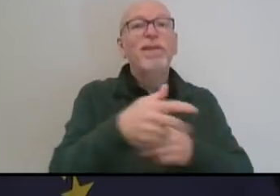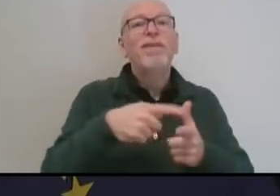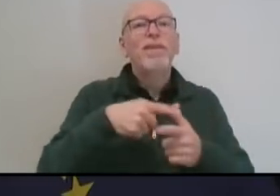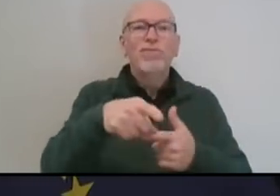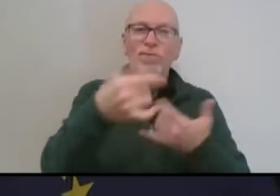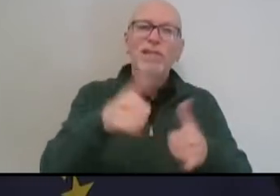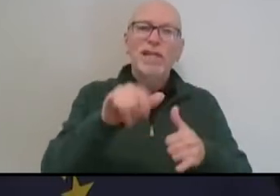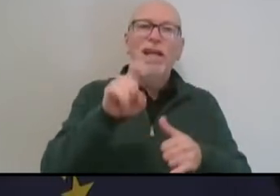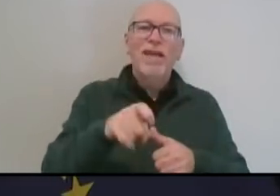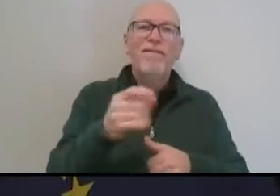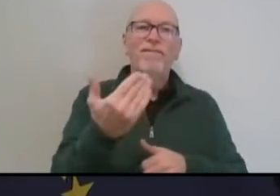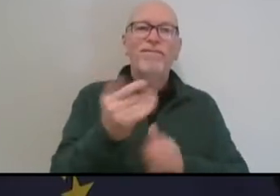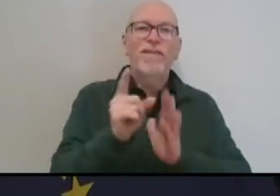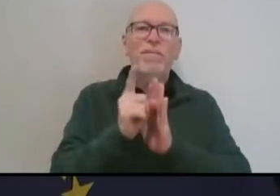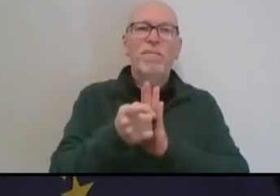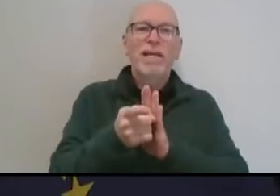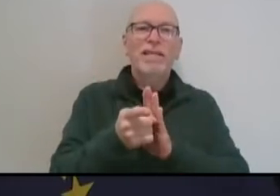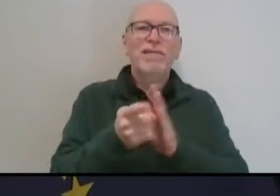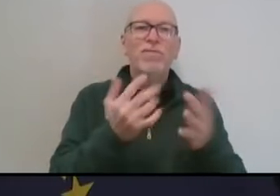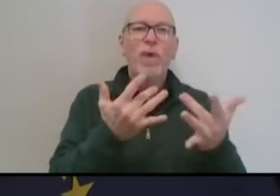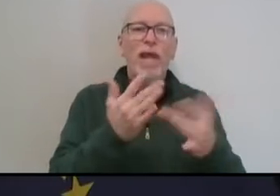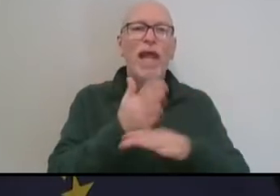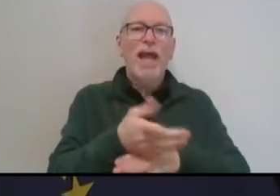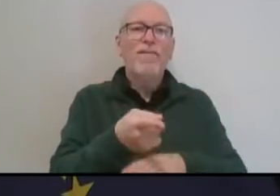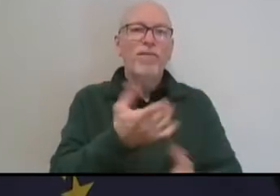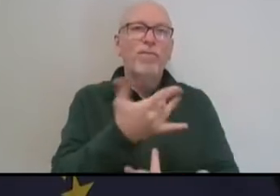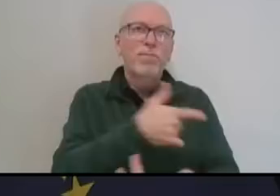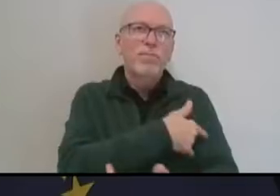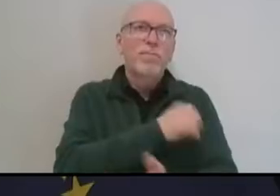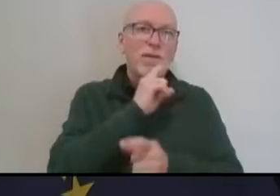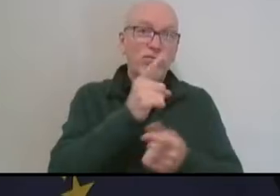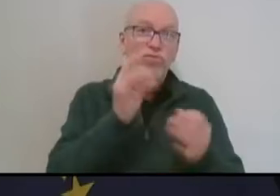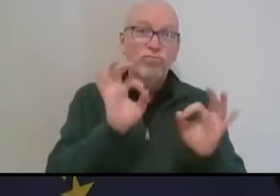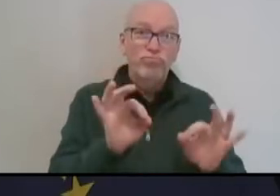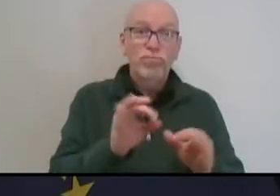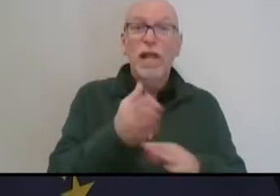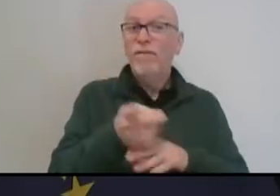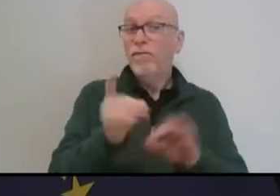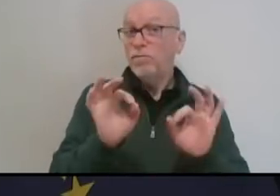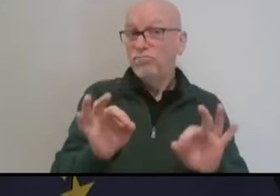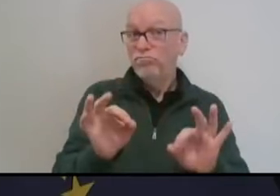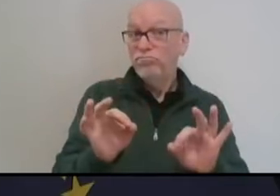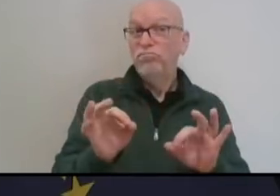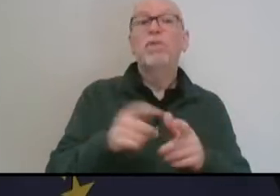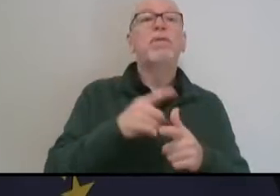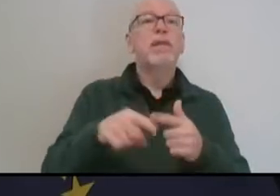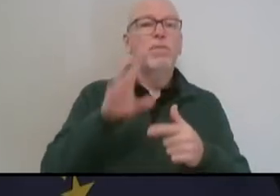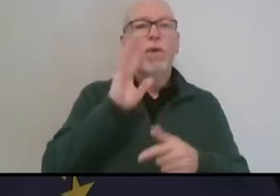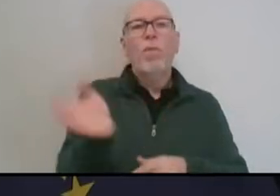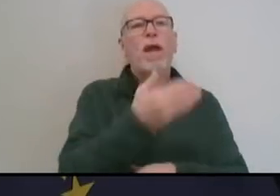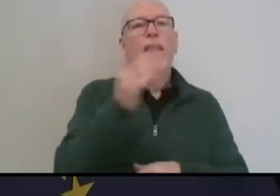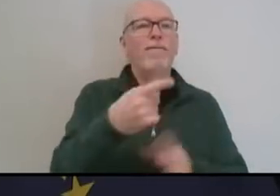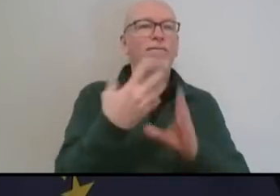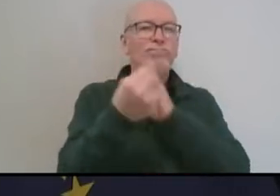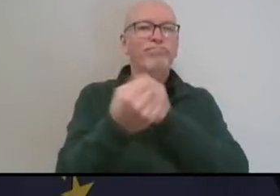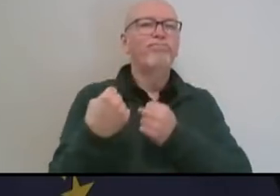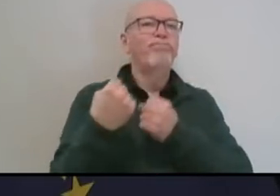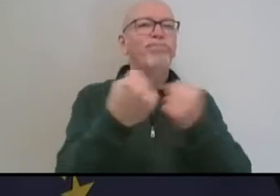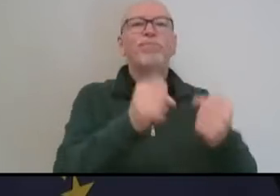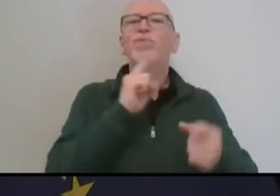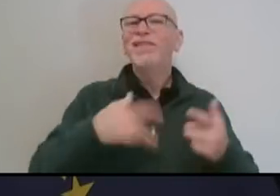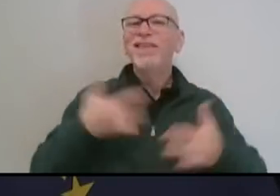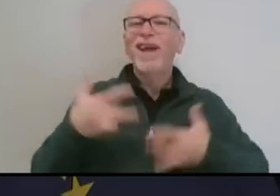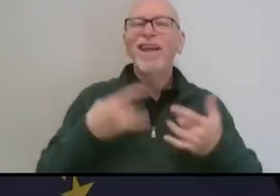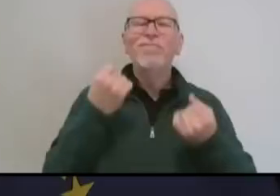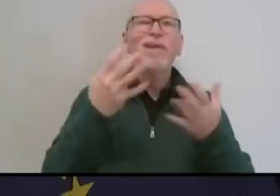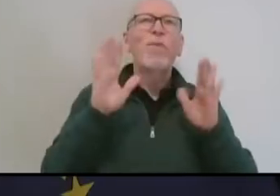your 15 minutes of waiting afterwards. But after everything's fine, then we will wave you out. So it's really exciting. A lot of